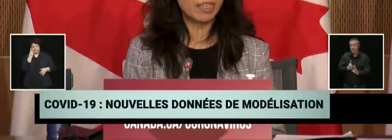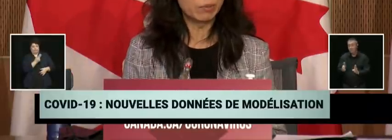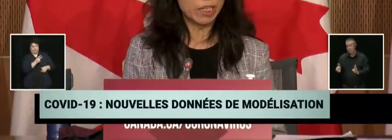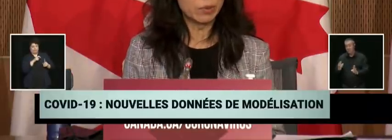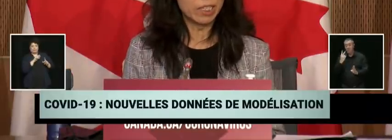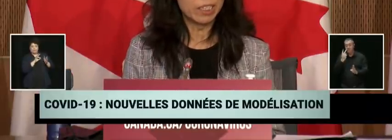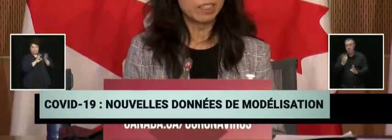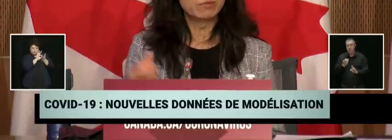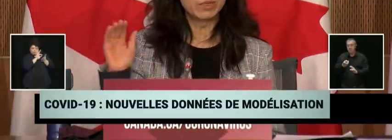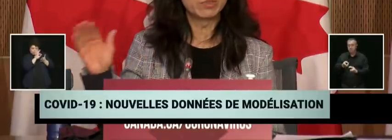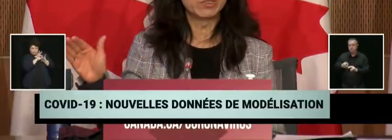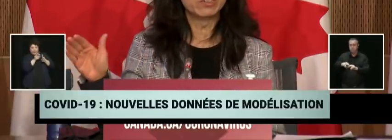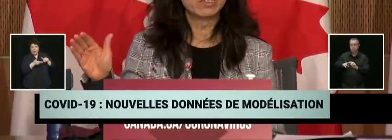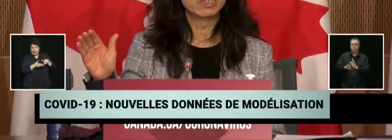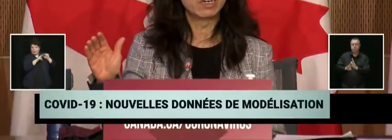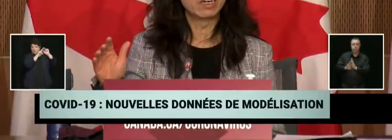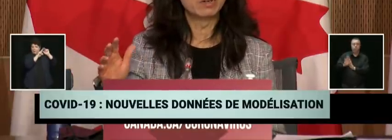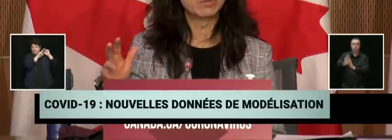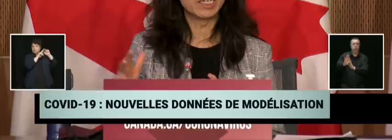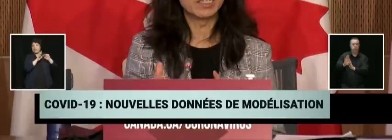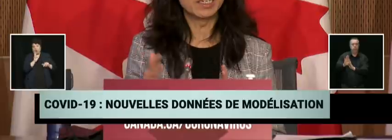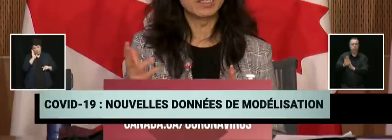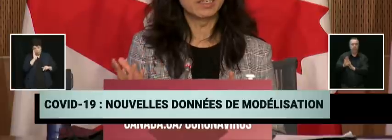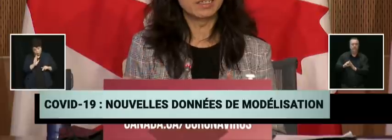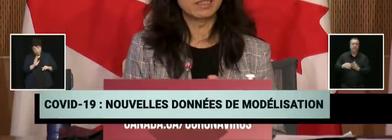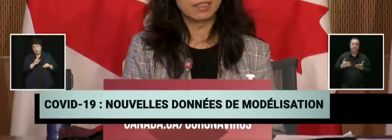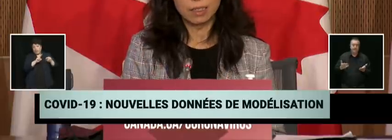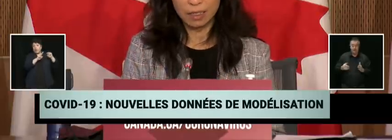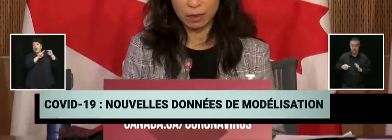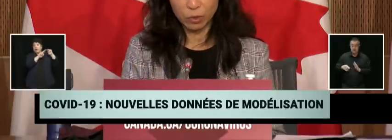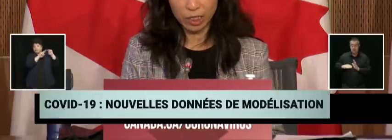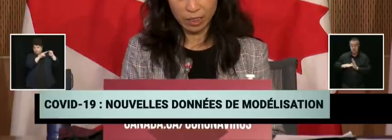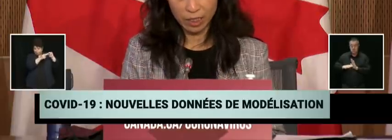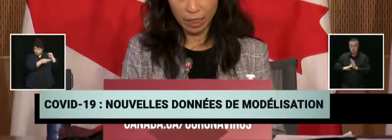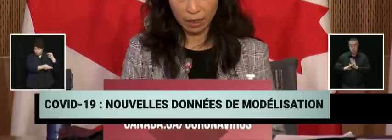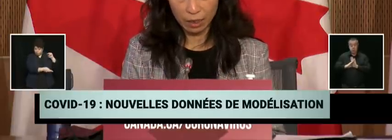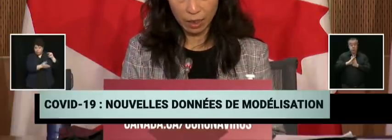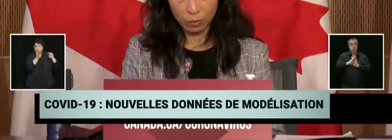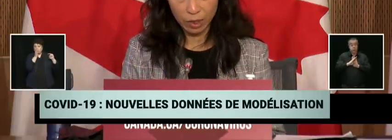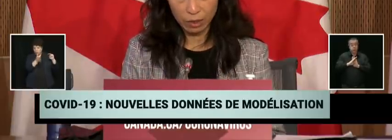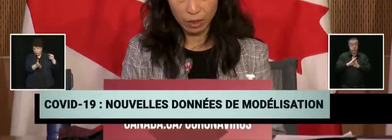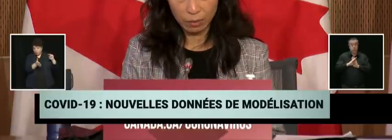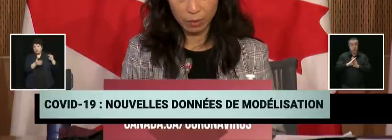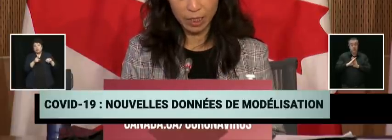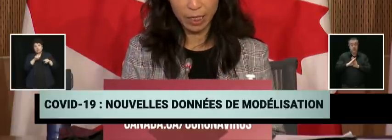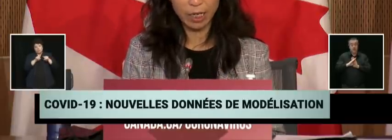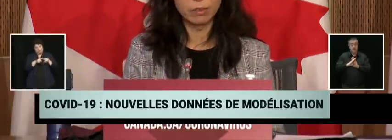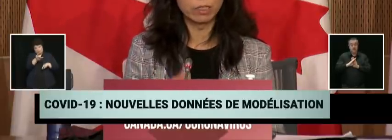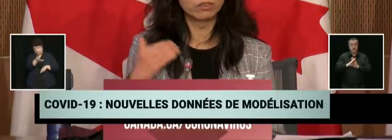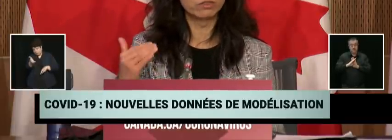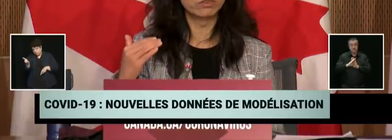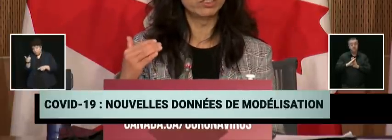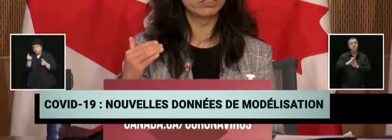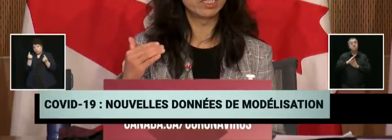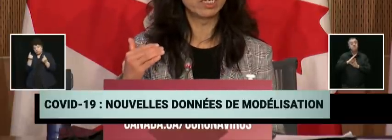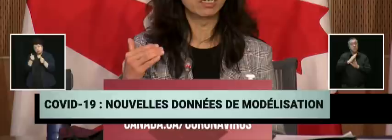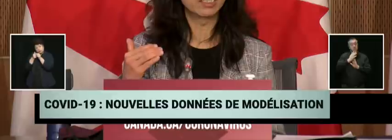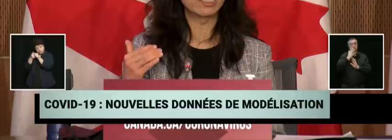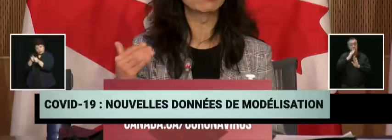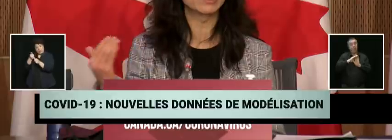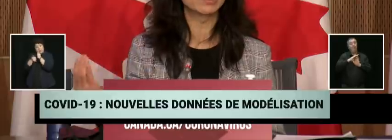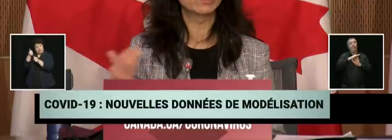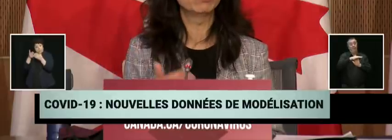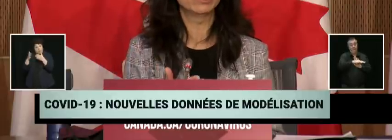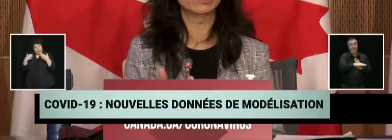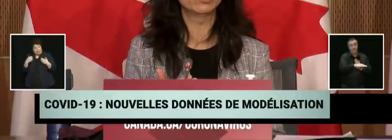down again, by the way, if people and working together with public health do reduce their